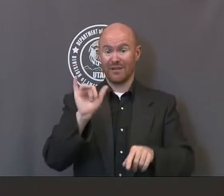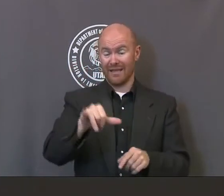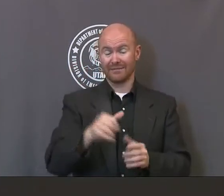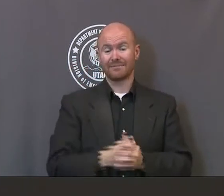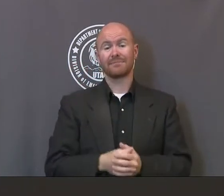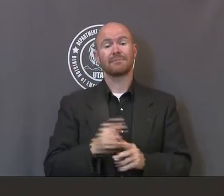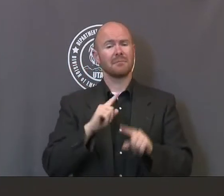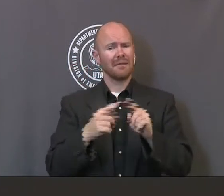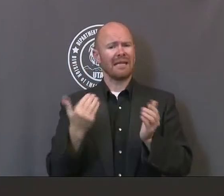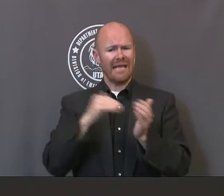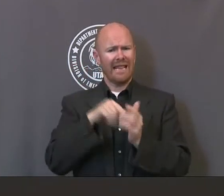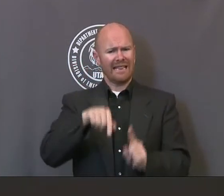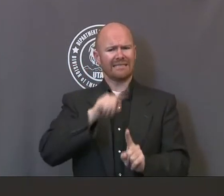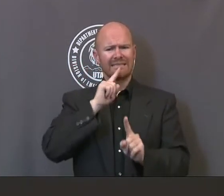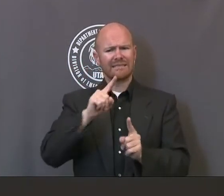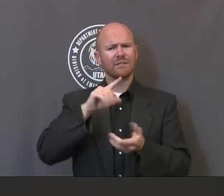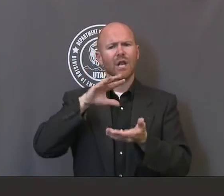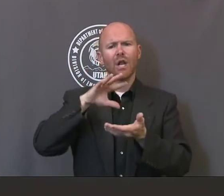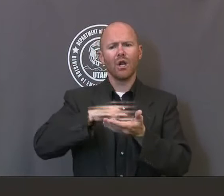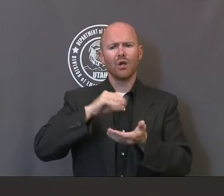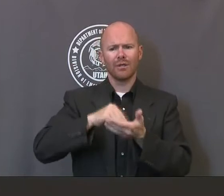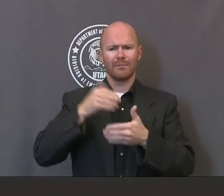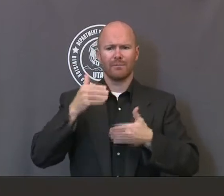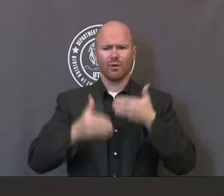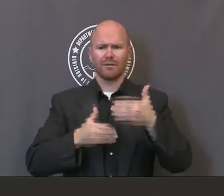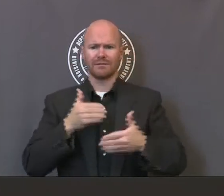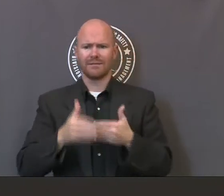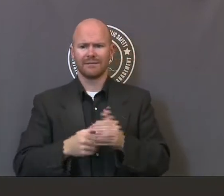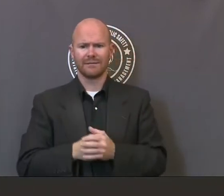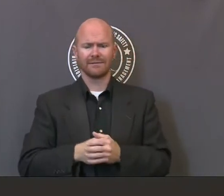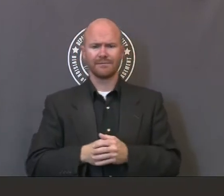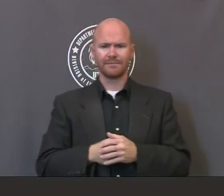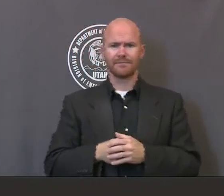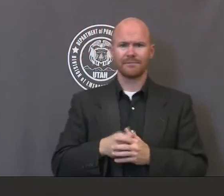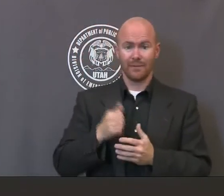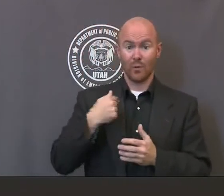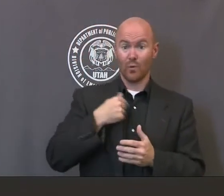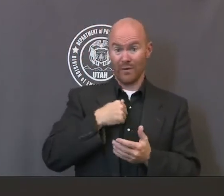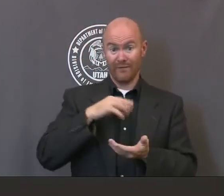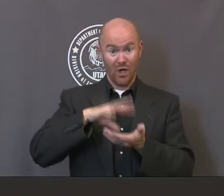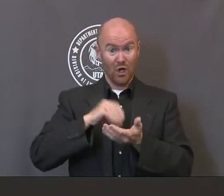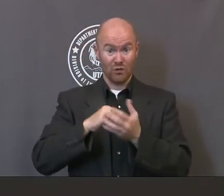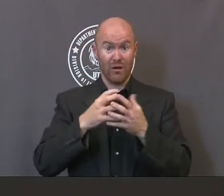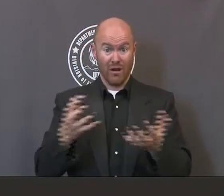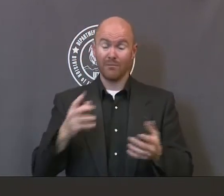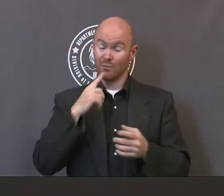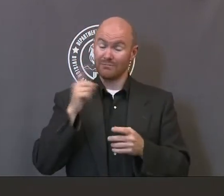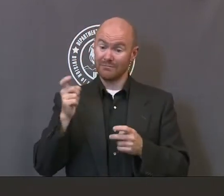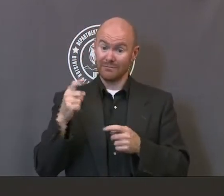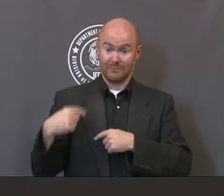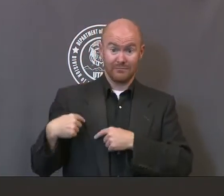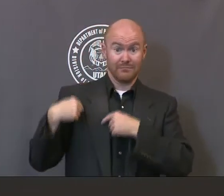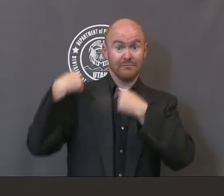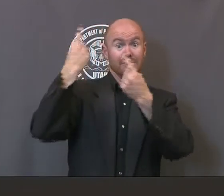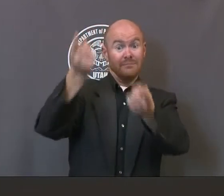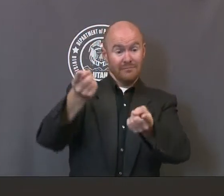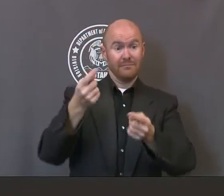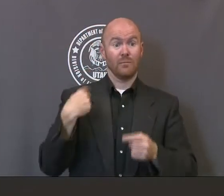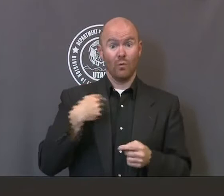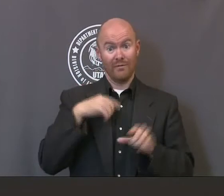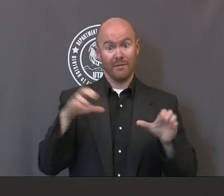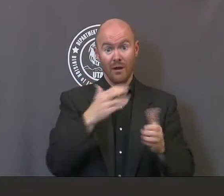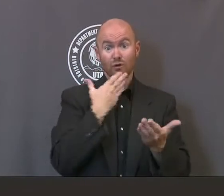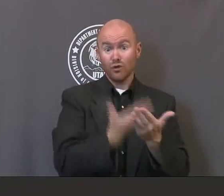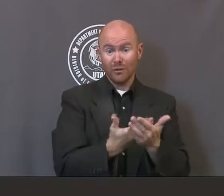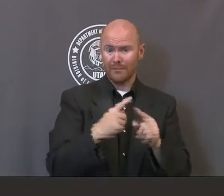It is a learning process. We certainly have taken 7 months to learn what we had in place. It served us well, by the way, to get us to this point. But